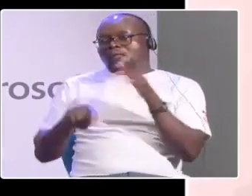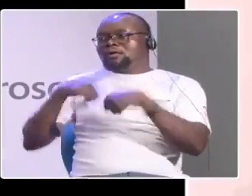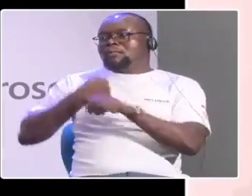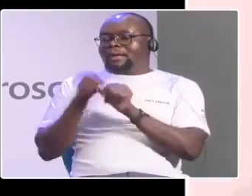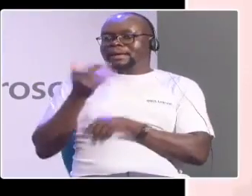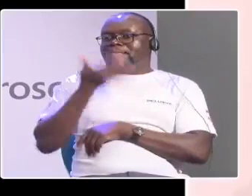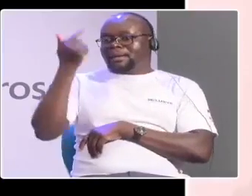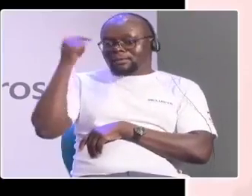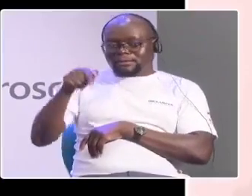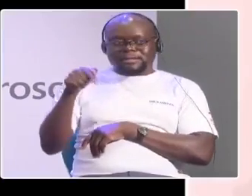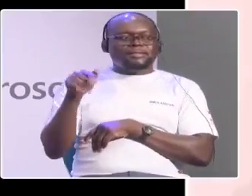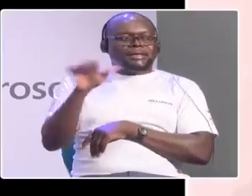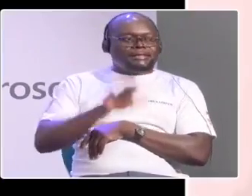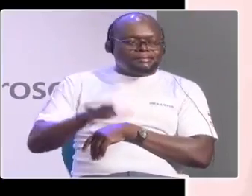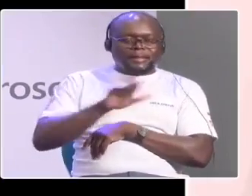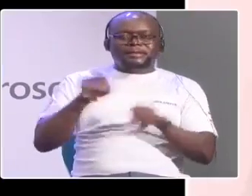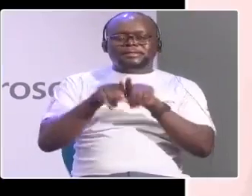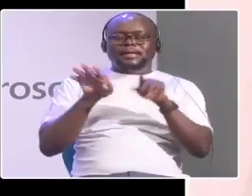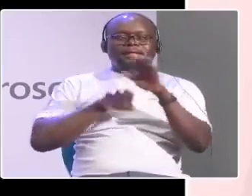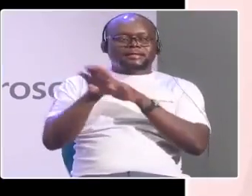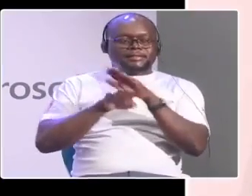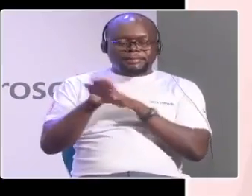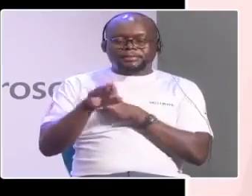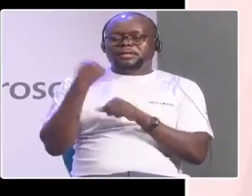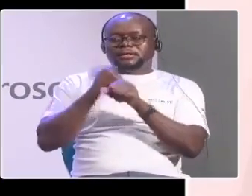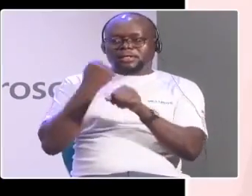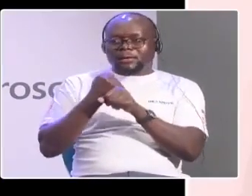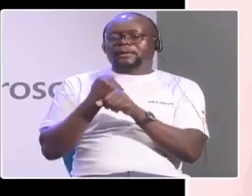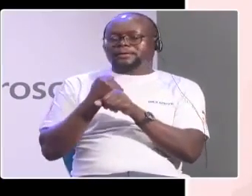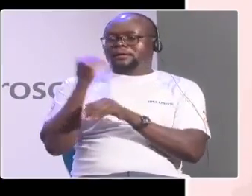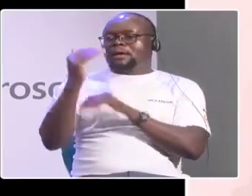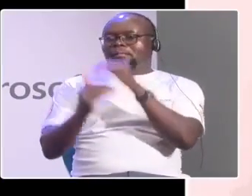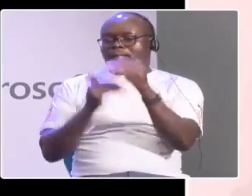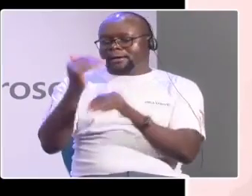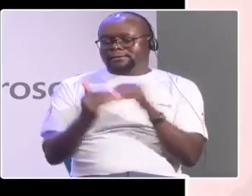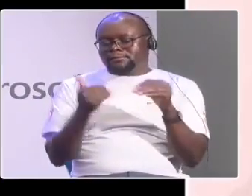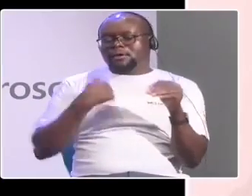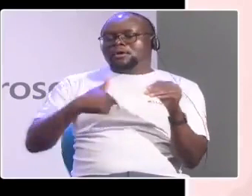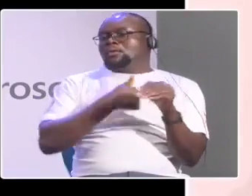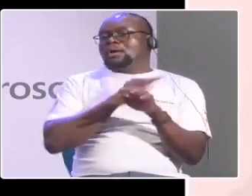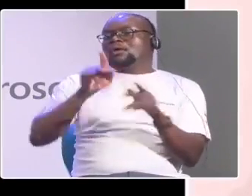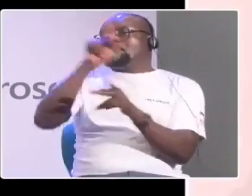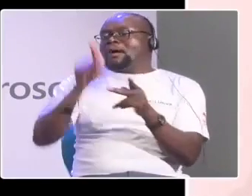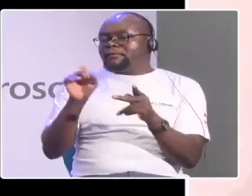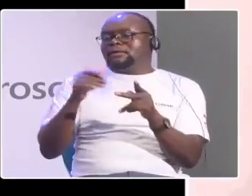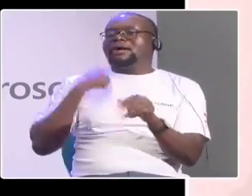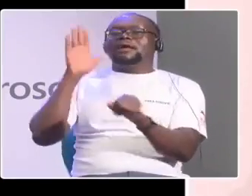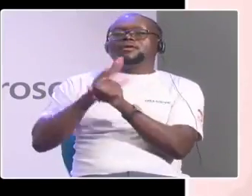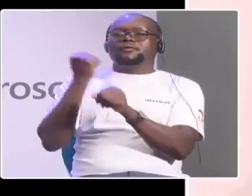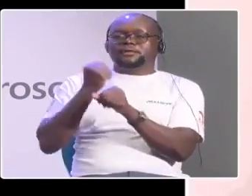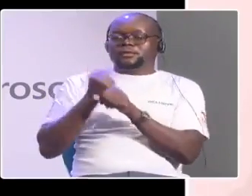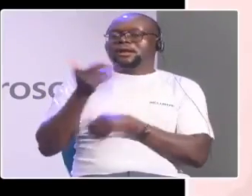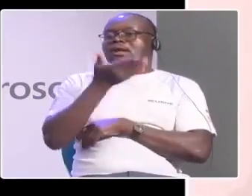better. Because this space, like accessibility, is a work in progress. We're not perfect. There's lots of things that we can do